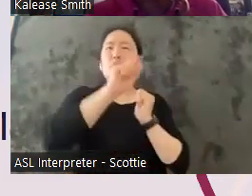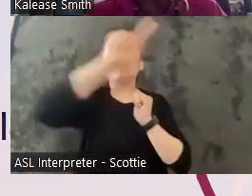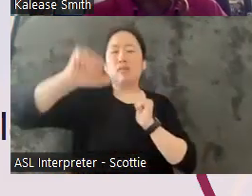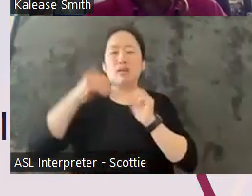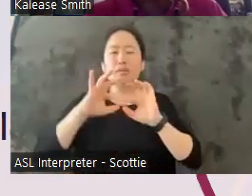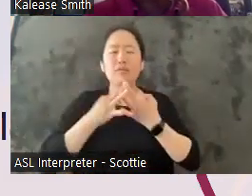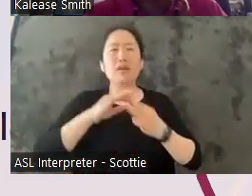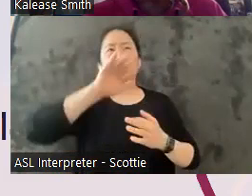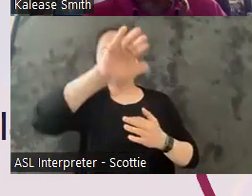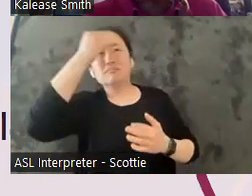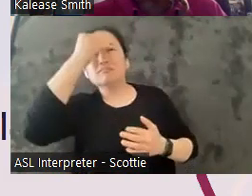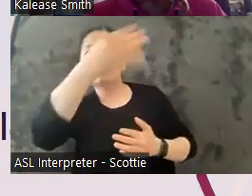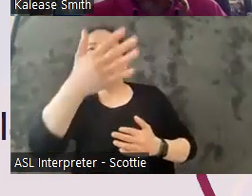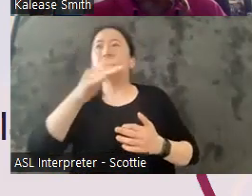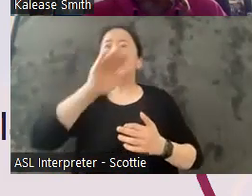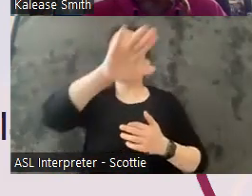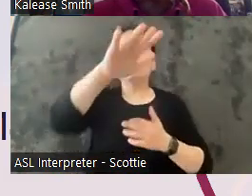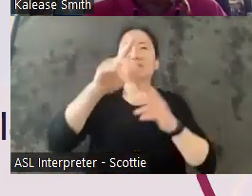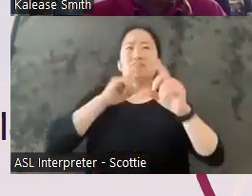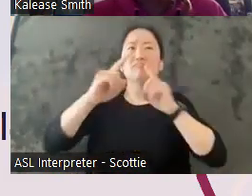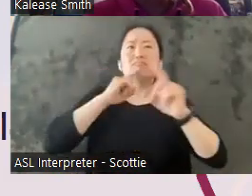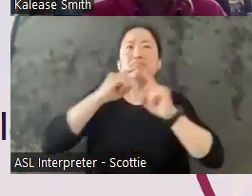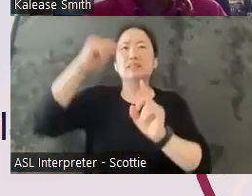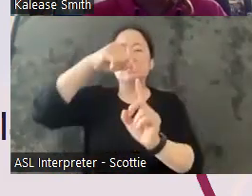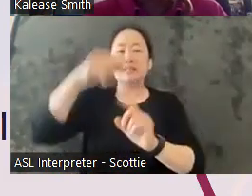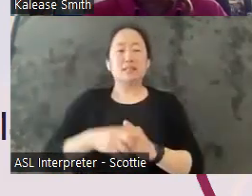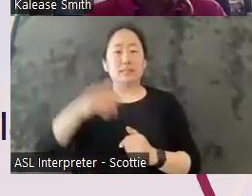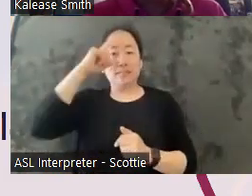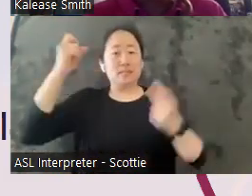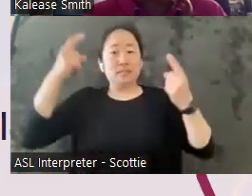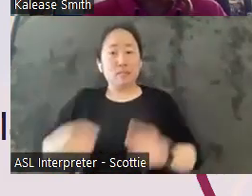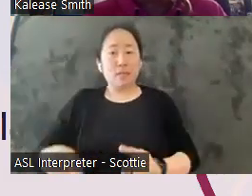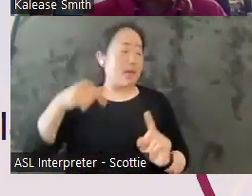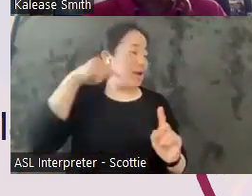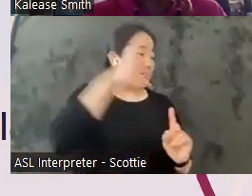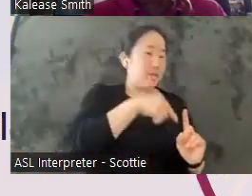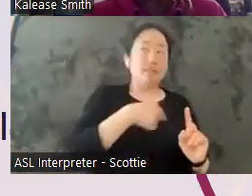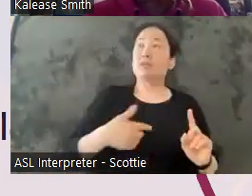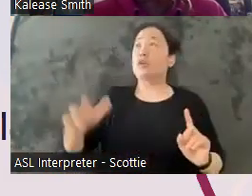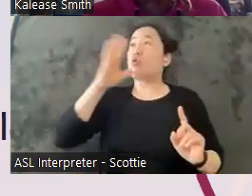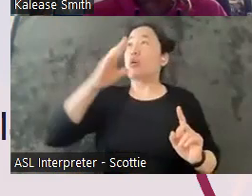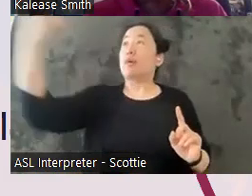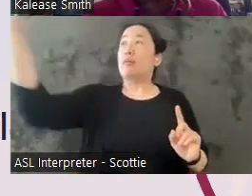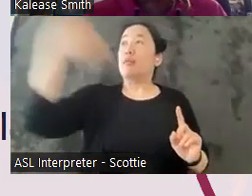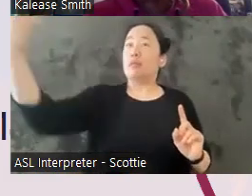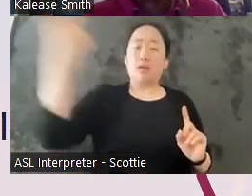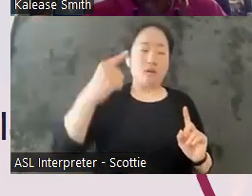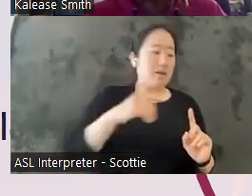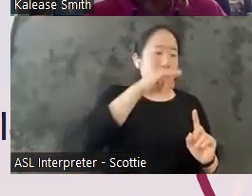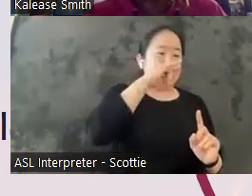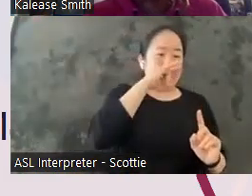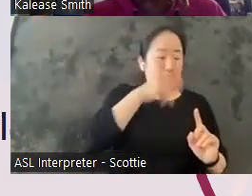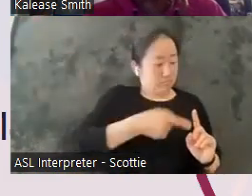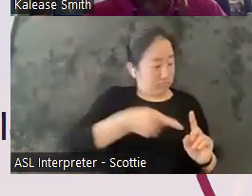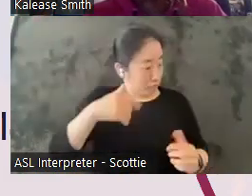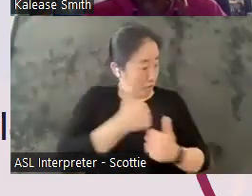not have those family members potentially take offense if their grandchild would say no to a hug or something, right? And I think that's also why